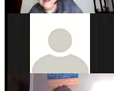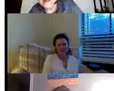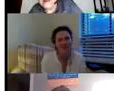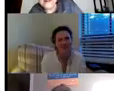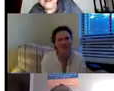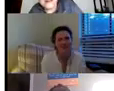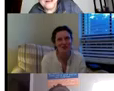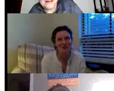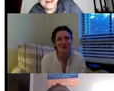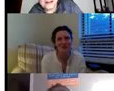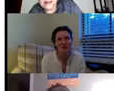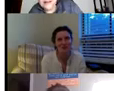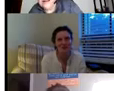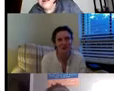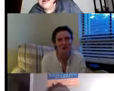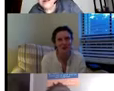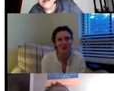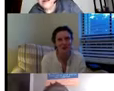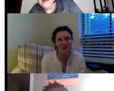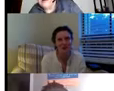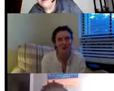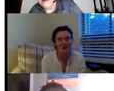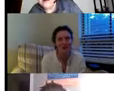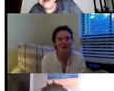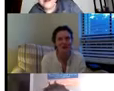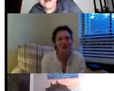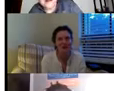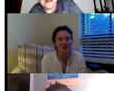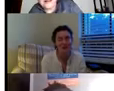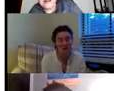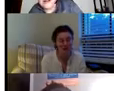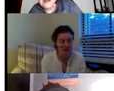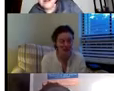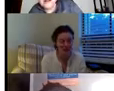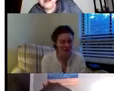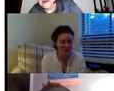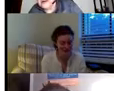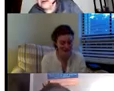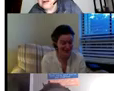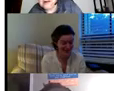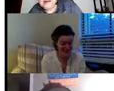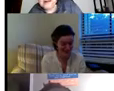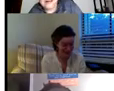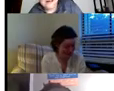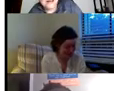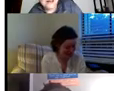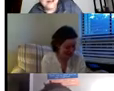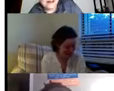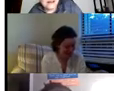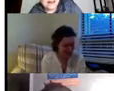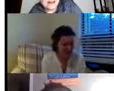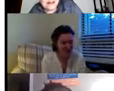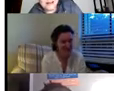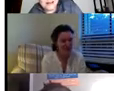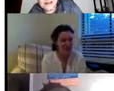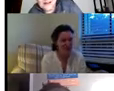Yeah. Well, and in such a visceral example, intersecting with our topic and last Wednesday,